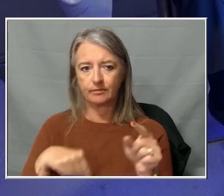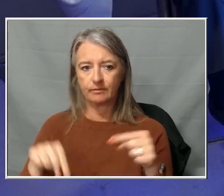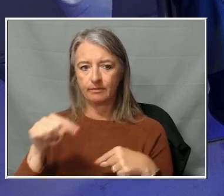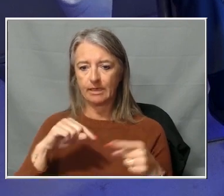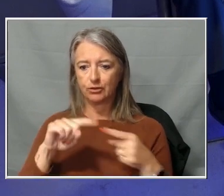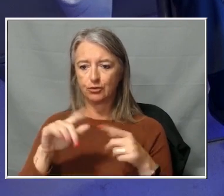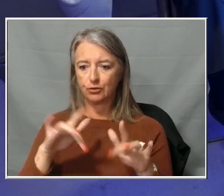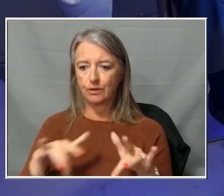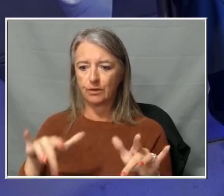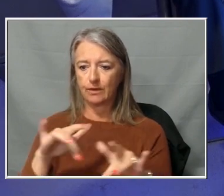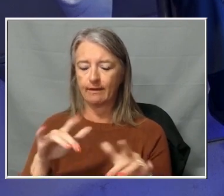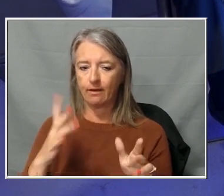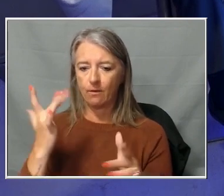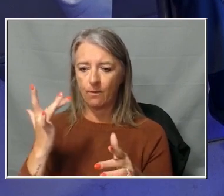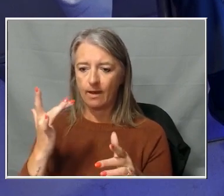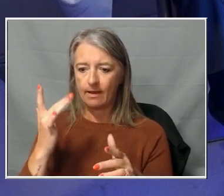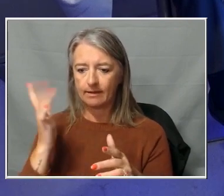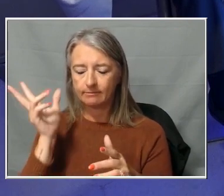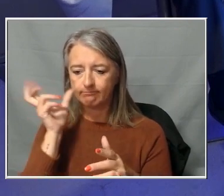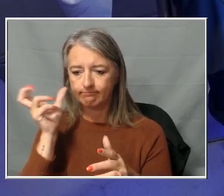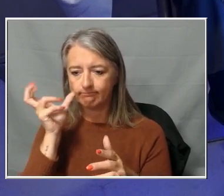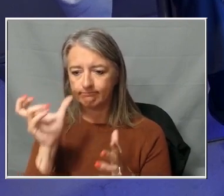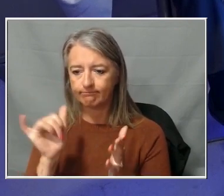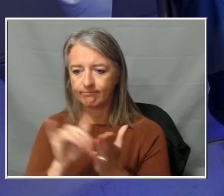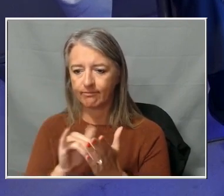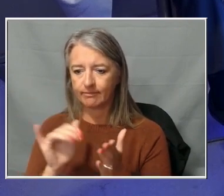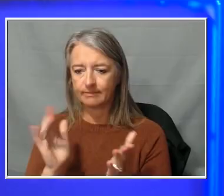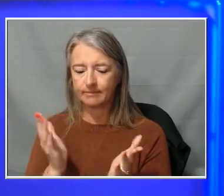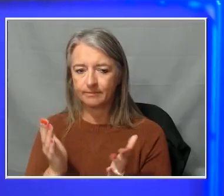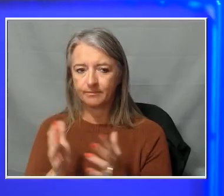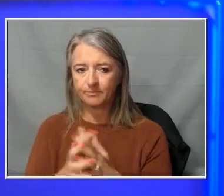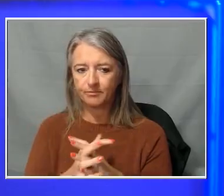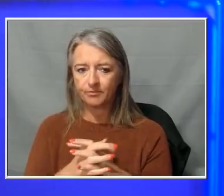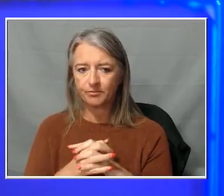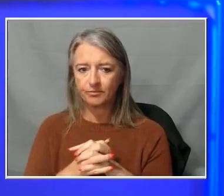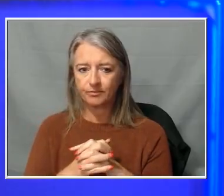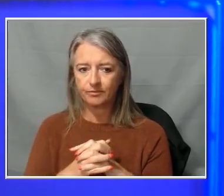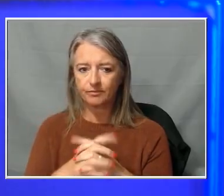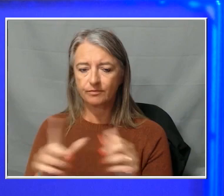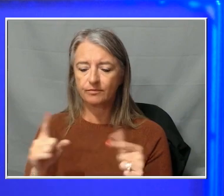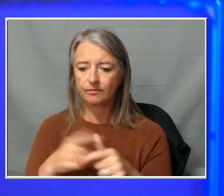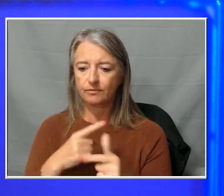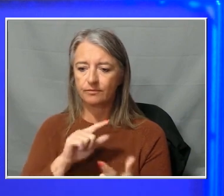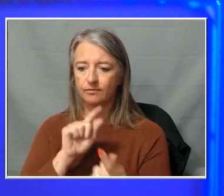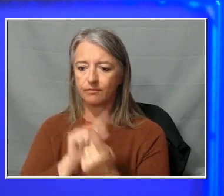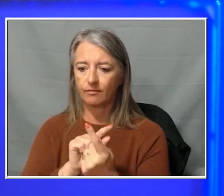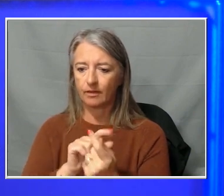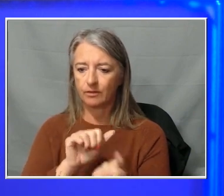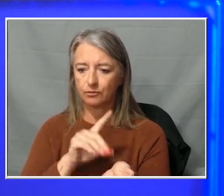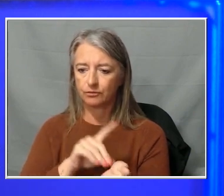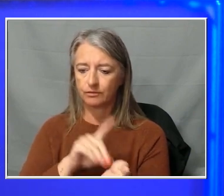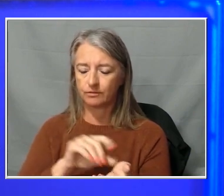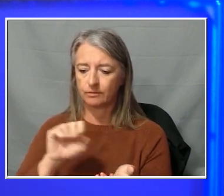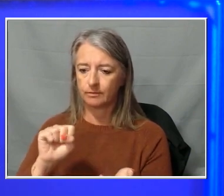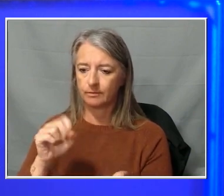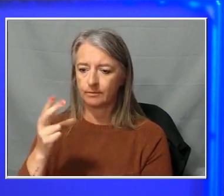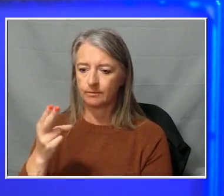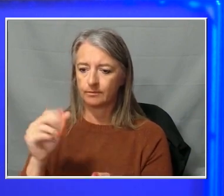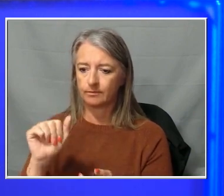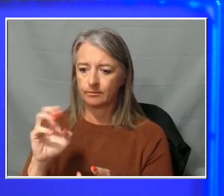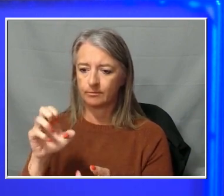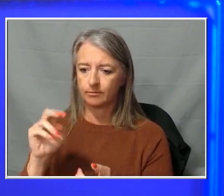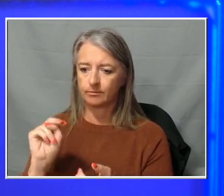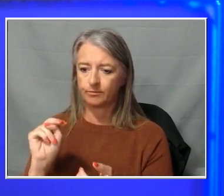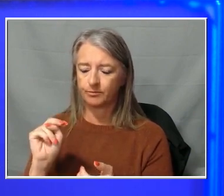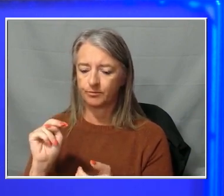you asked, you know, why do you go back and listen to it? When we first met with Dr. Shamoon, he said to us,